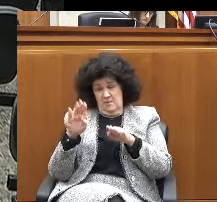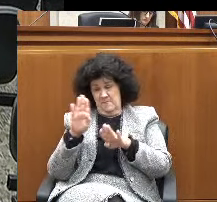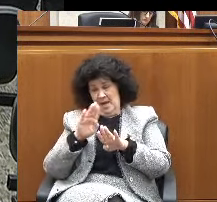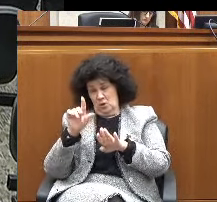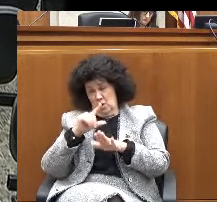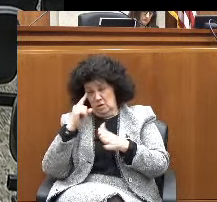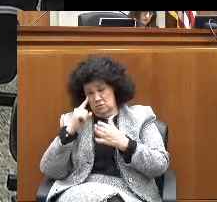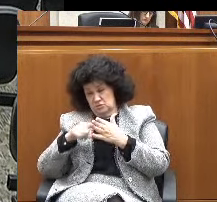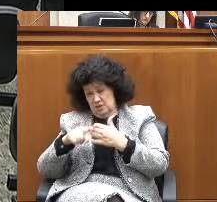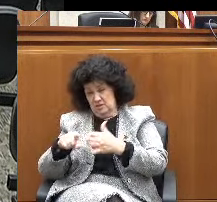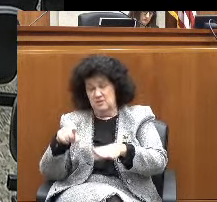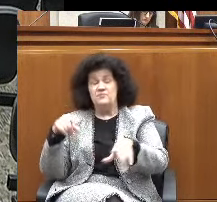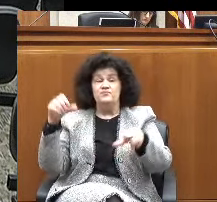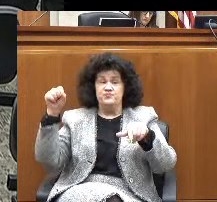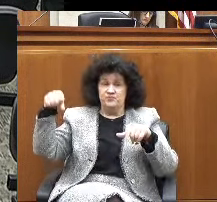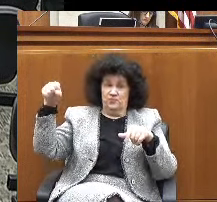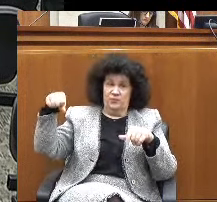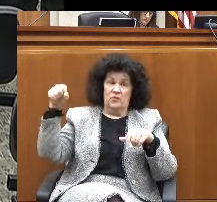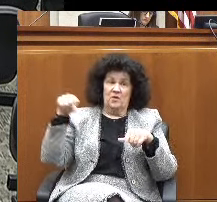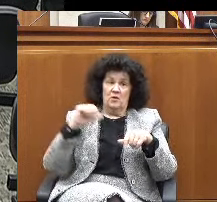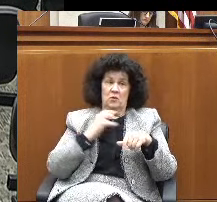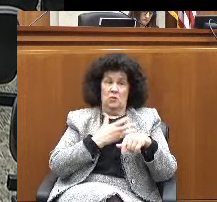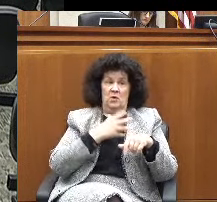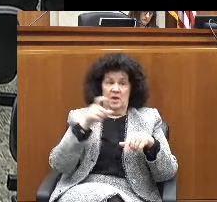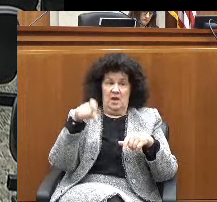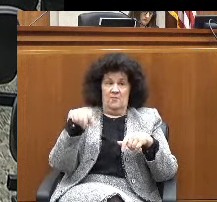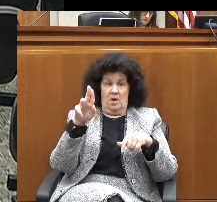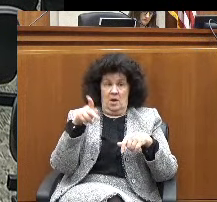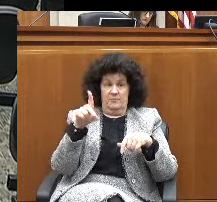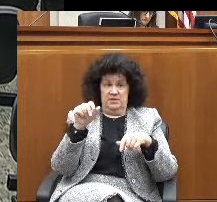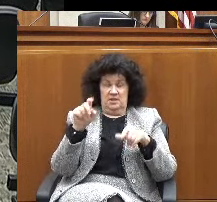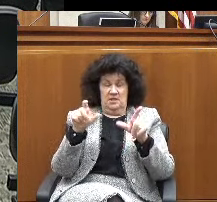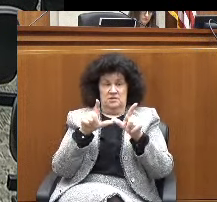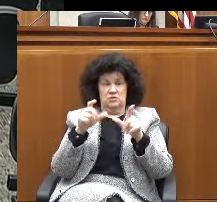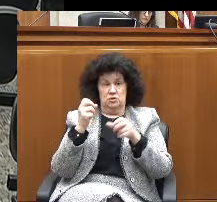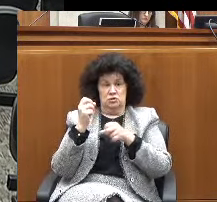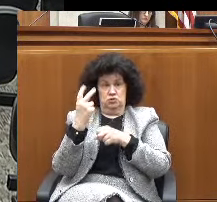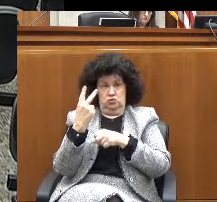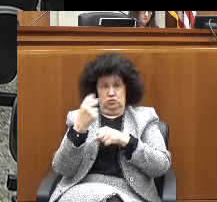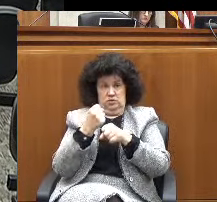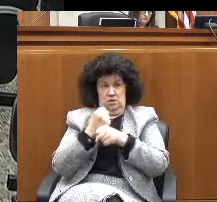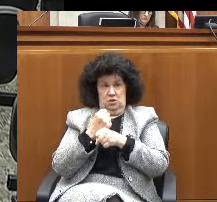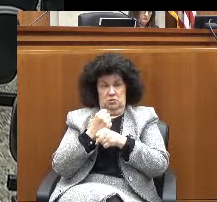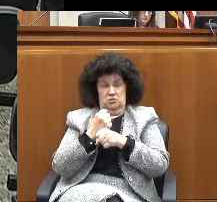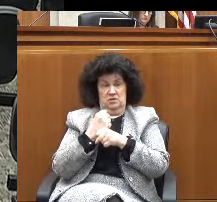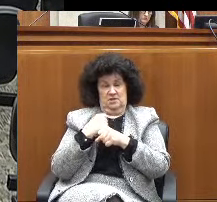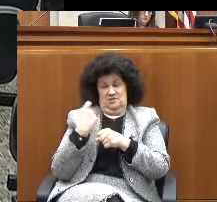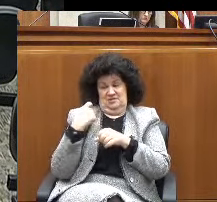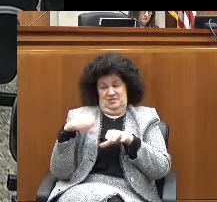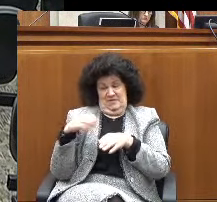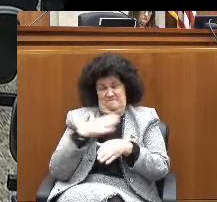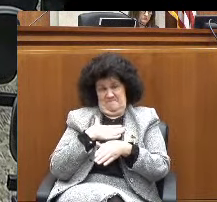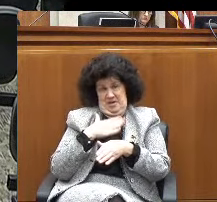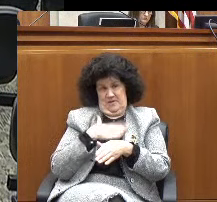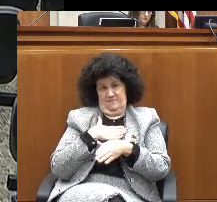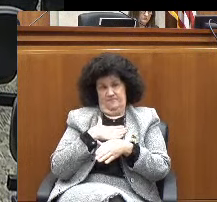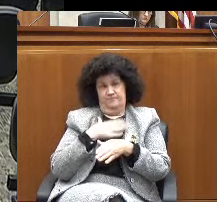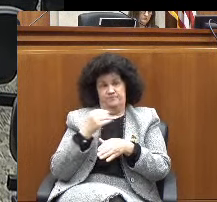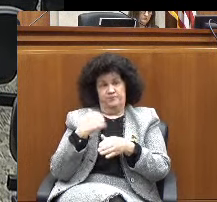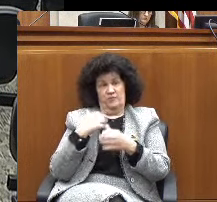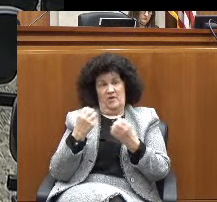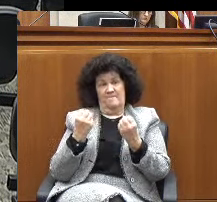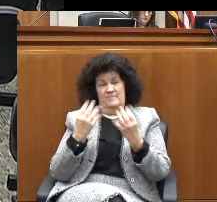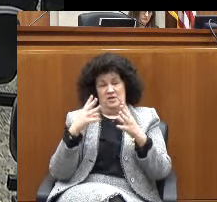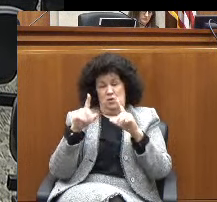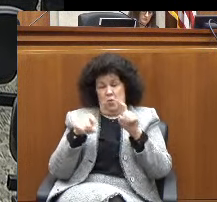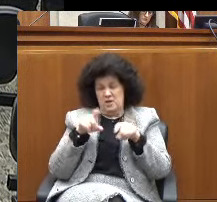in it. Yes, and yes. We have to update our license every 2 years. I just did mine. And there's an extensive amount